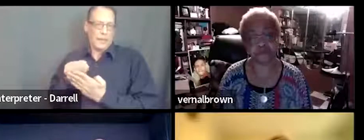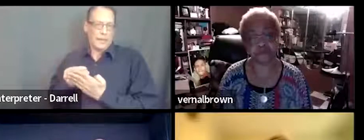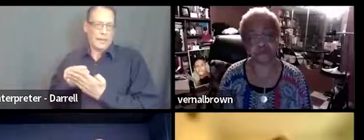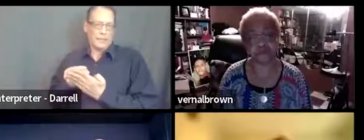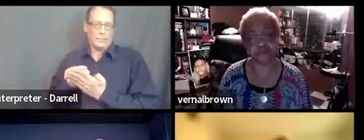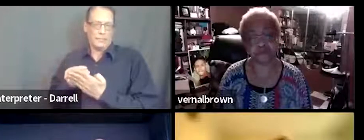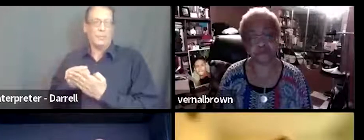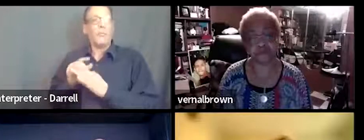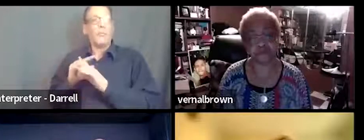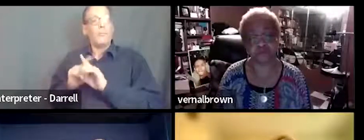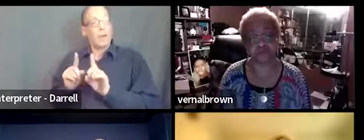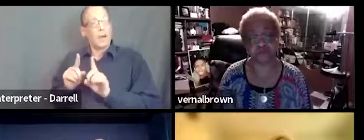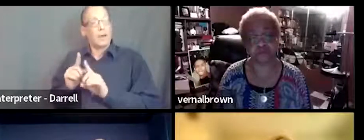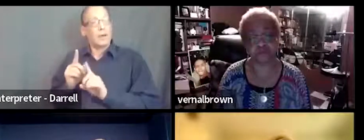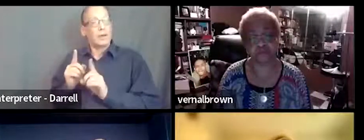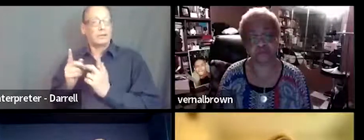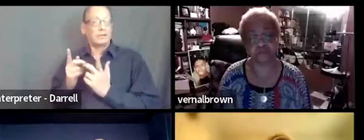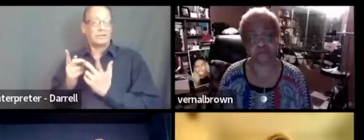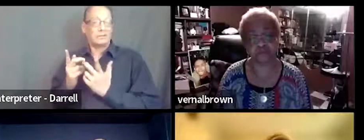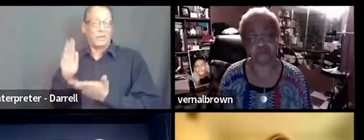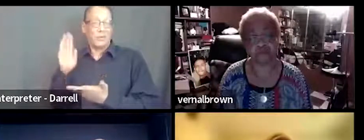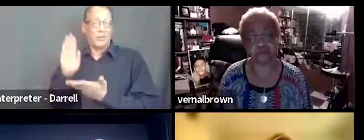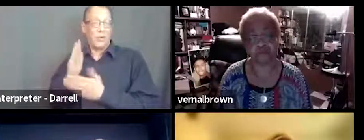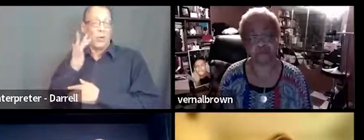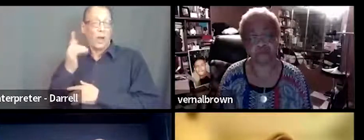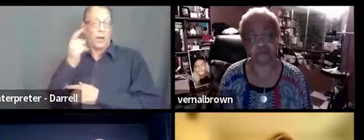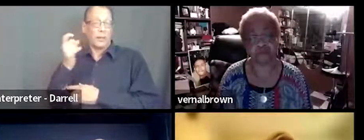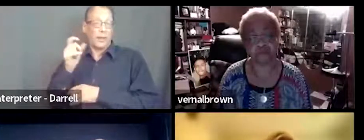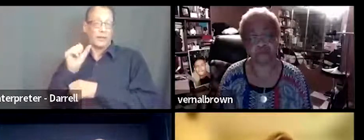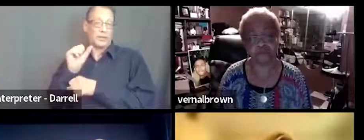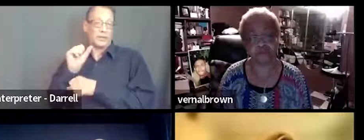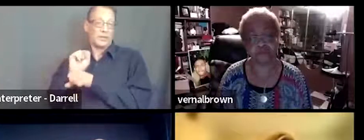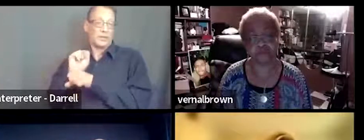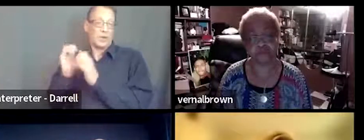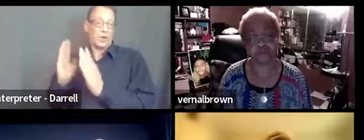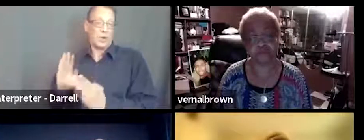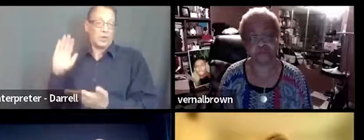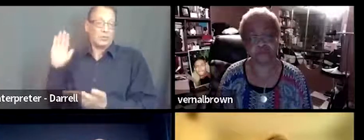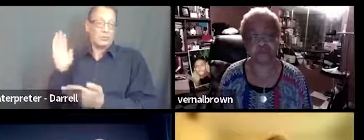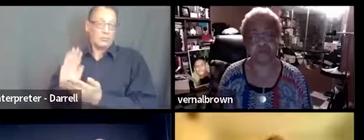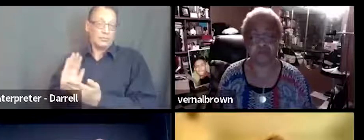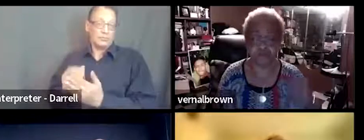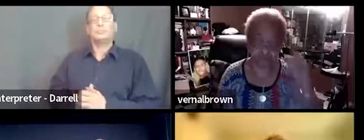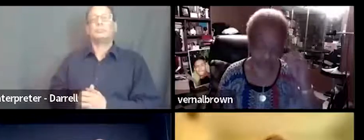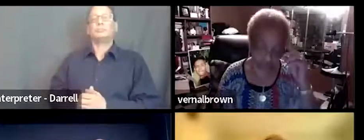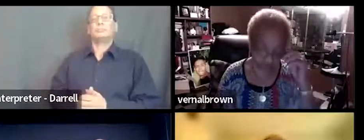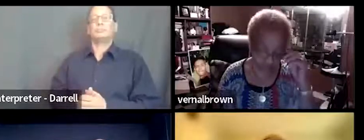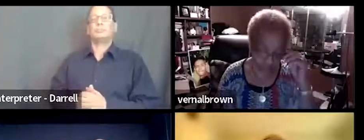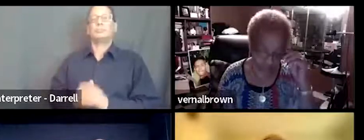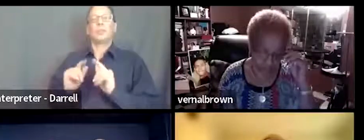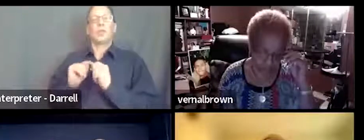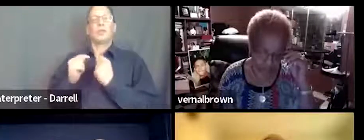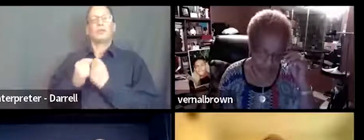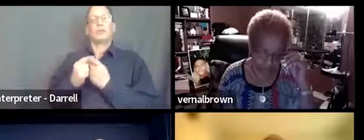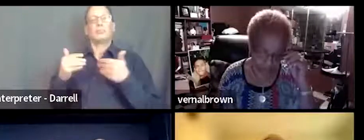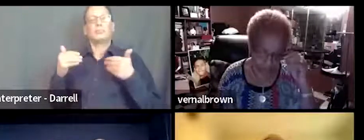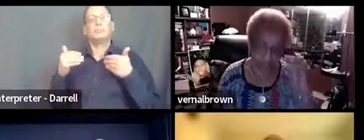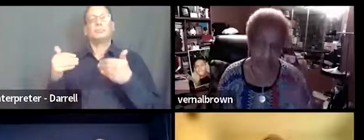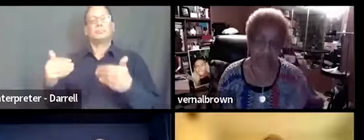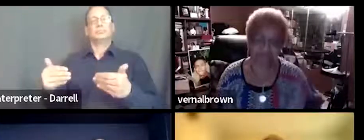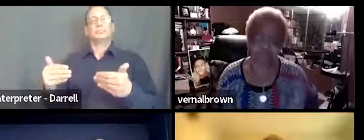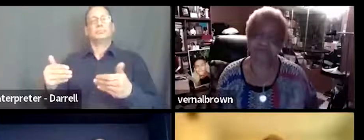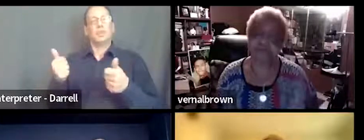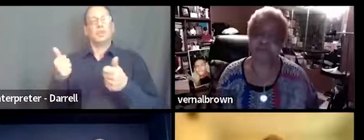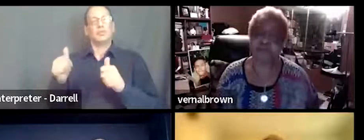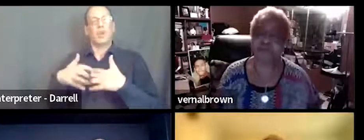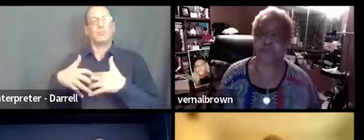with labor availability. And the team has continued to move up with financial incentives to try to